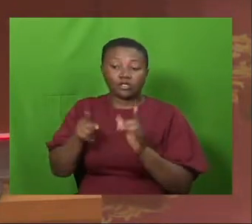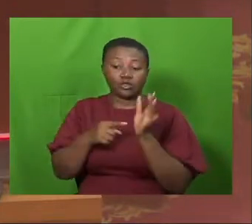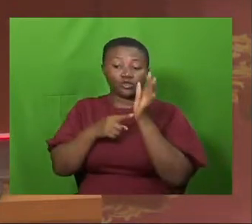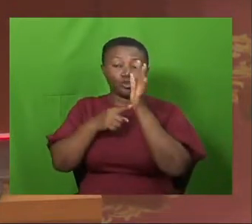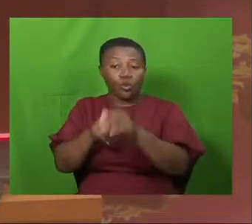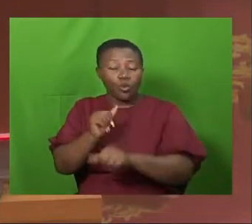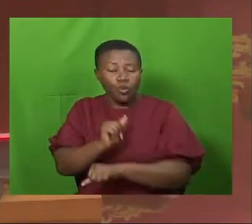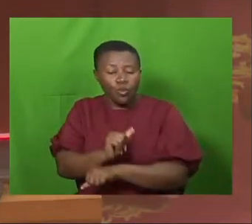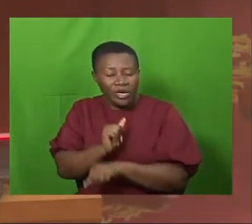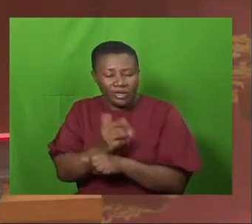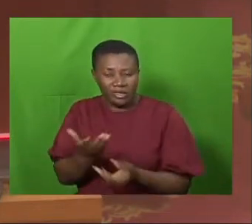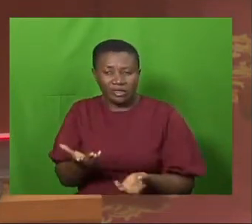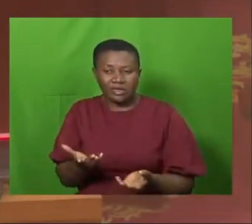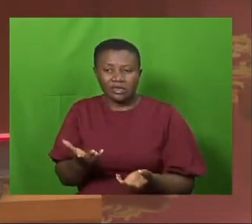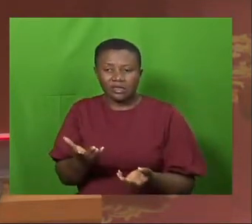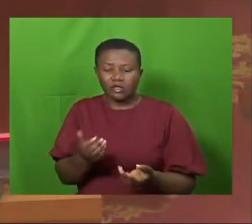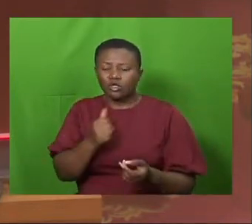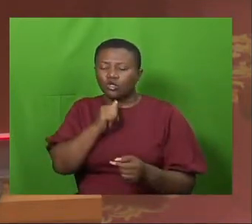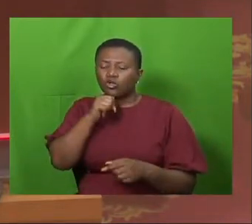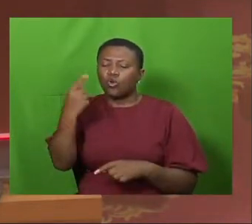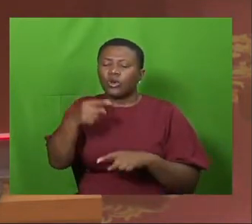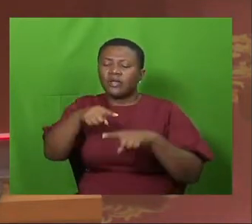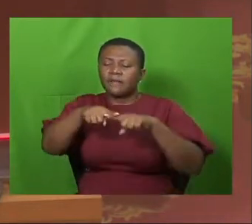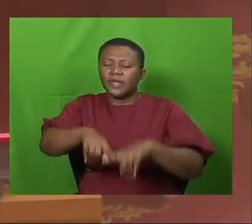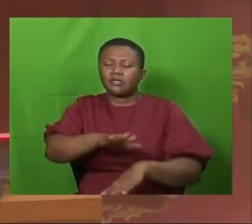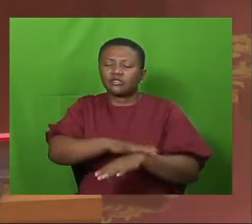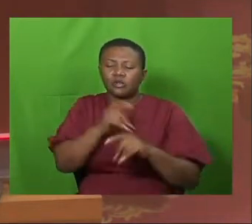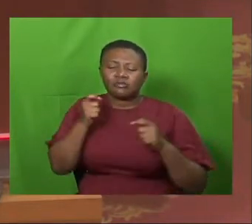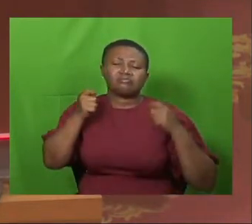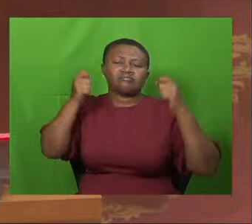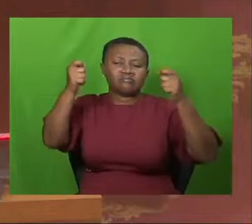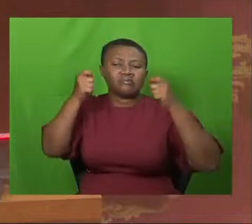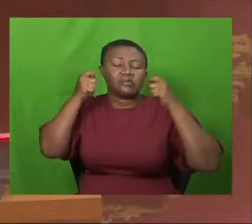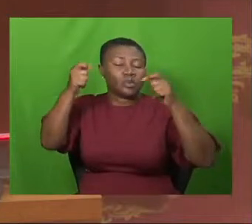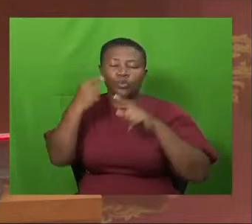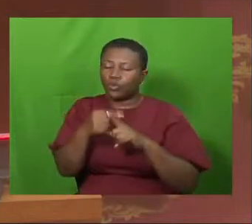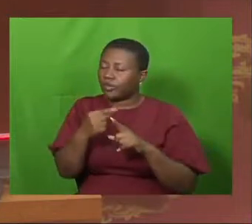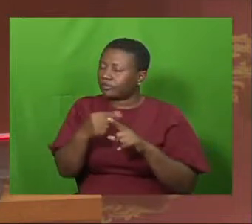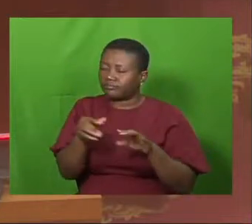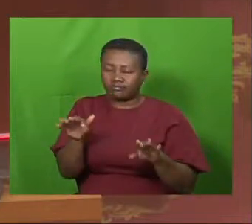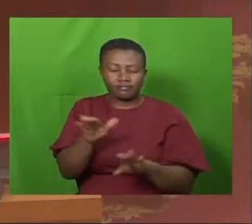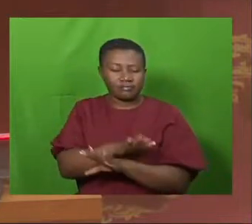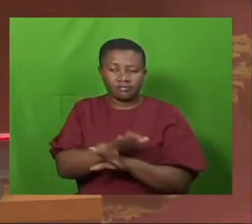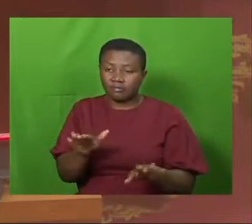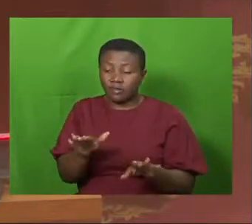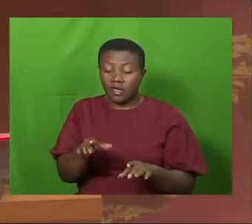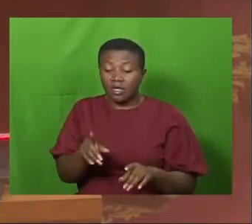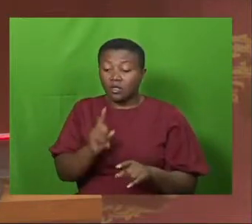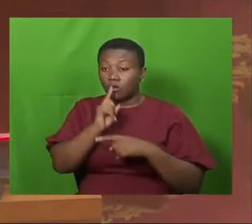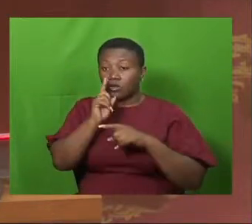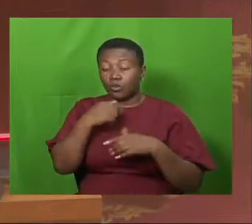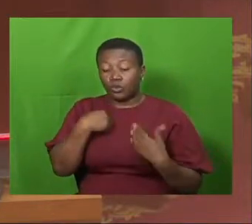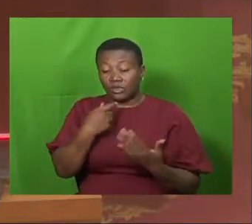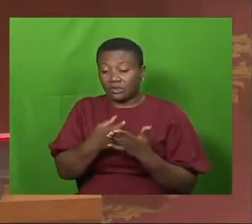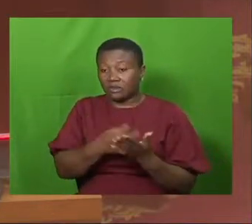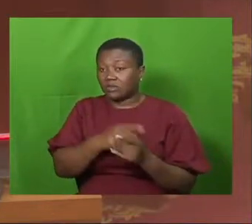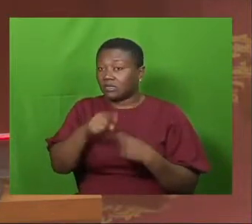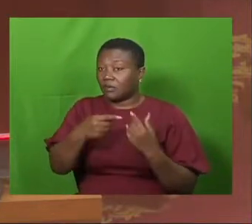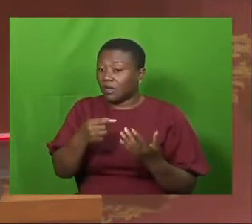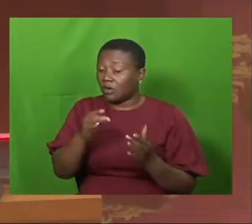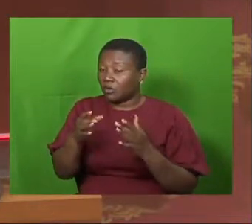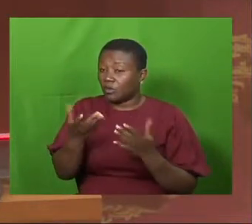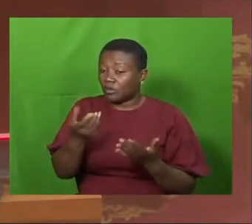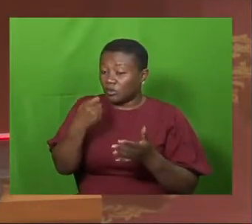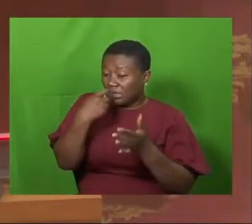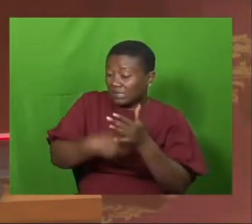limit itself to campaign sloganeering. Mr. Speaker, let me come to taxes. I would not want to